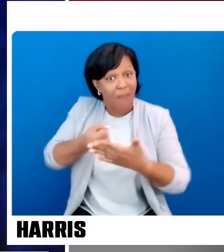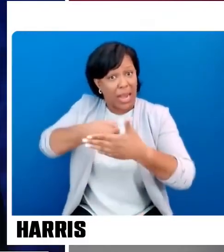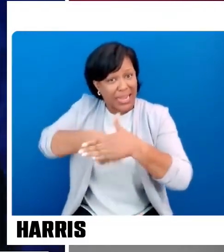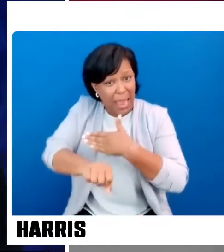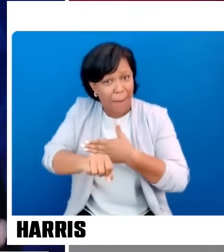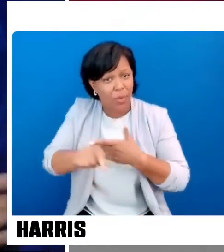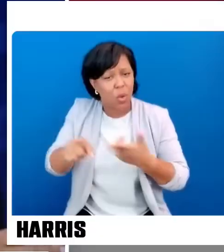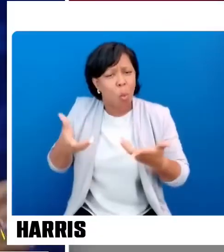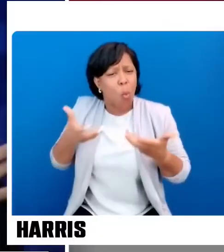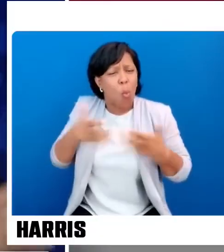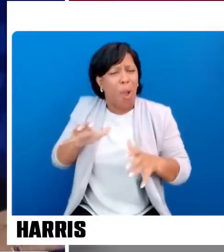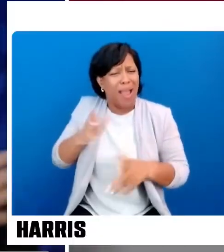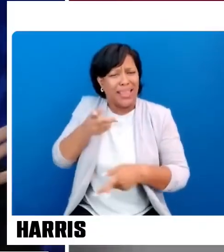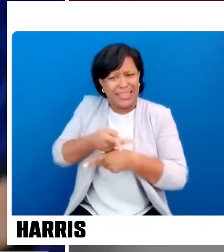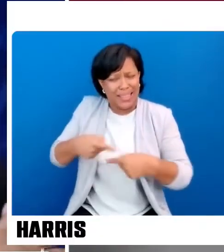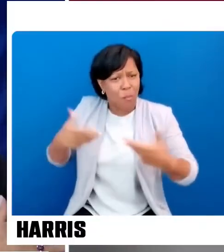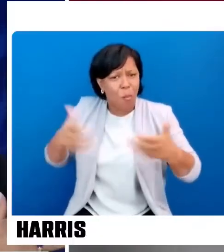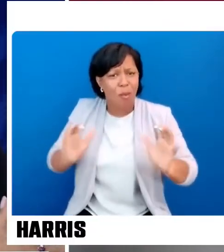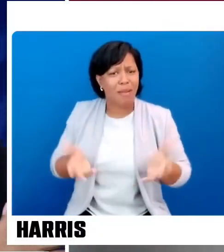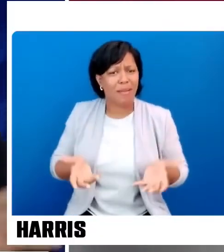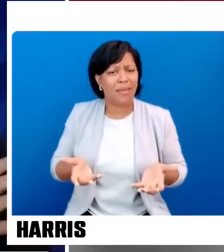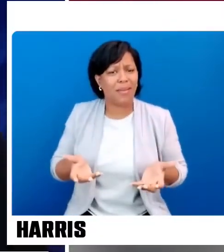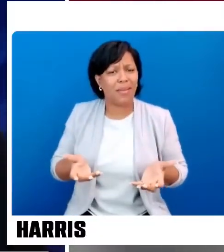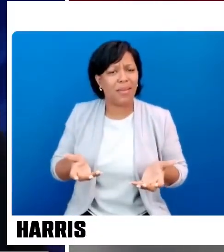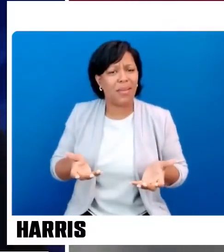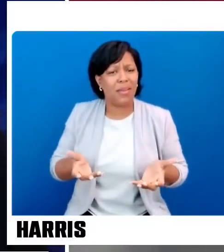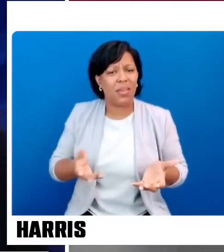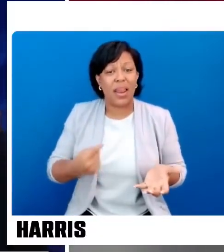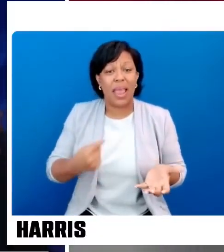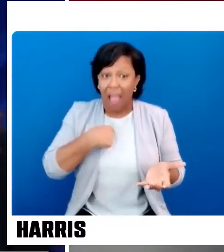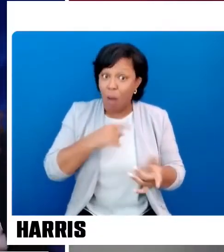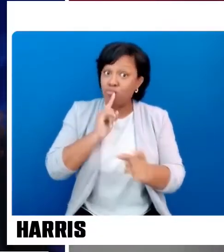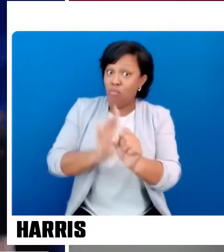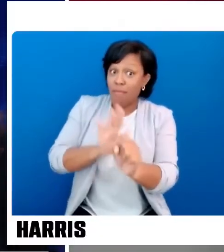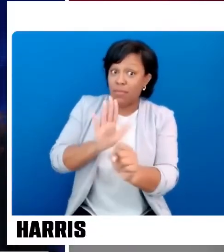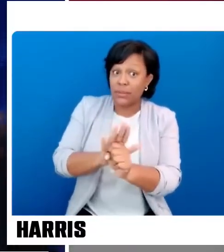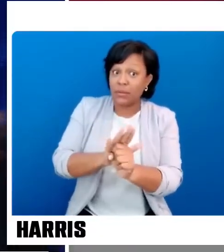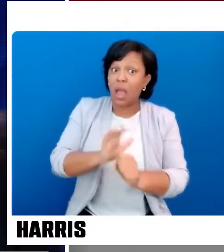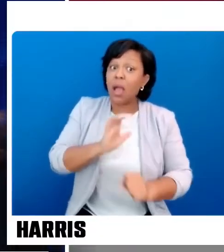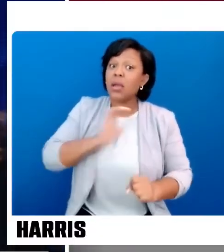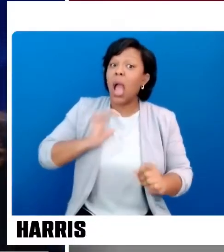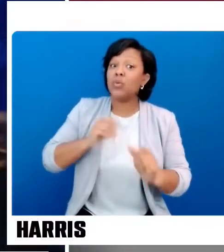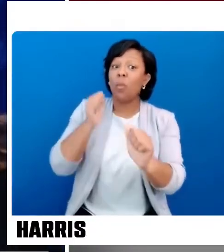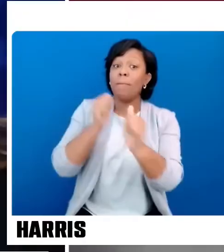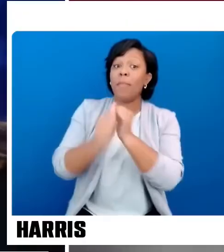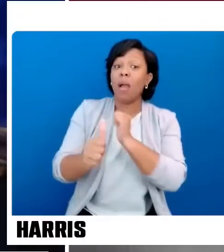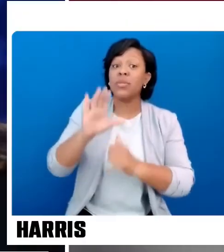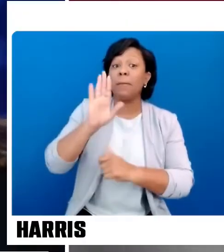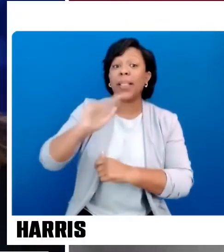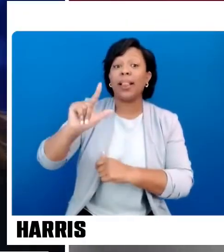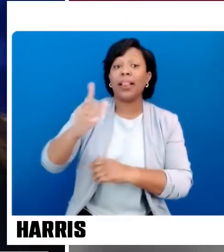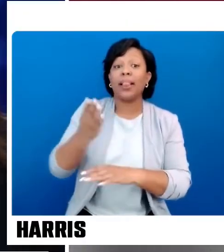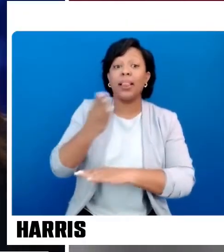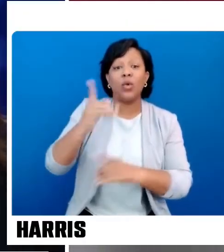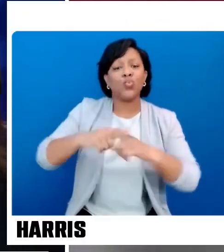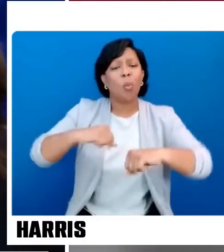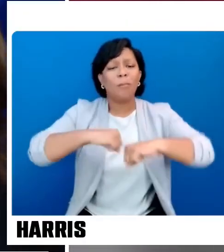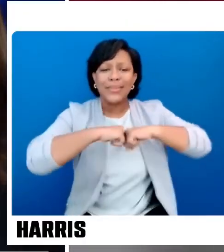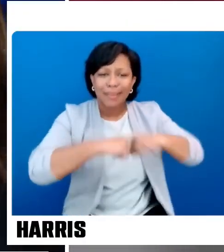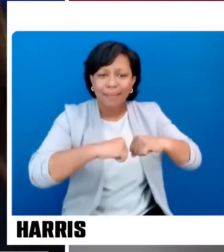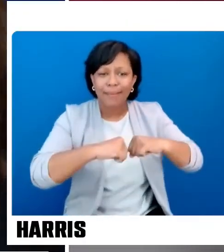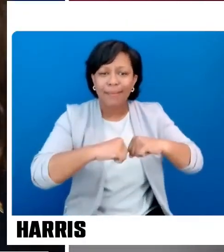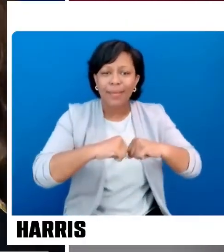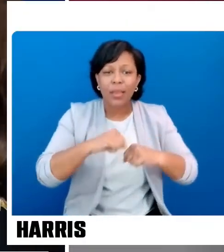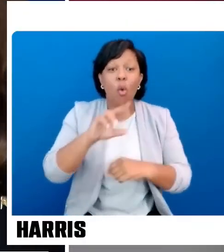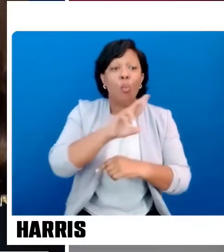you, when Congress passes a bill to put back in place the protections of Roe v. Wade, as President of the United States,